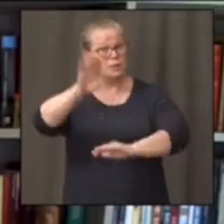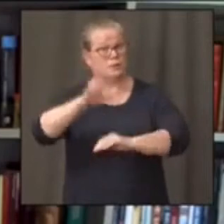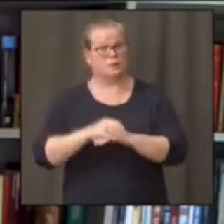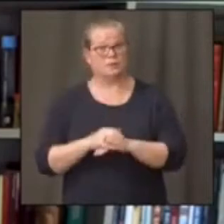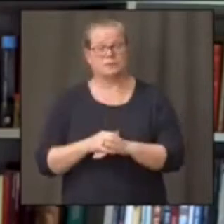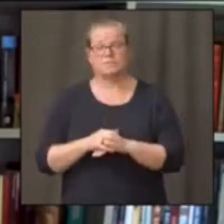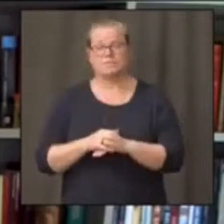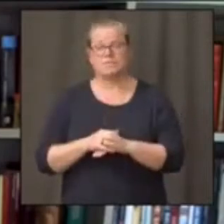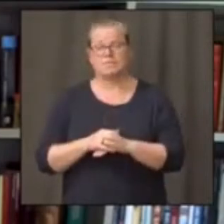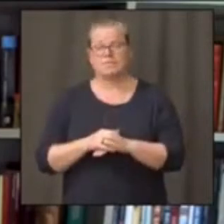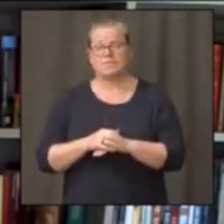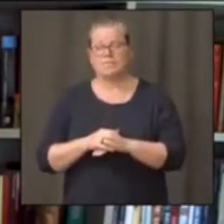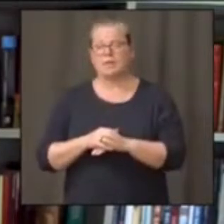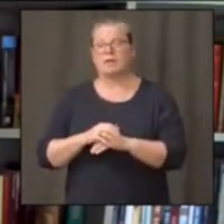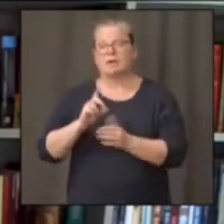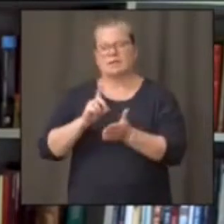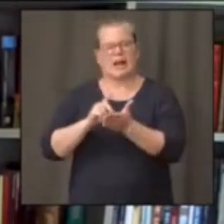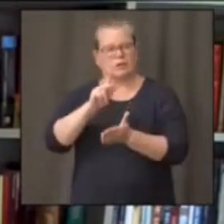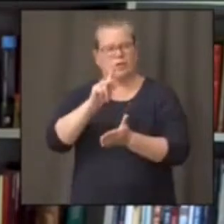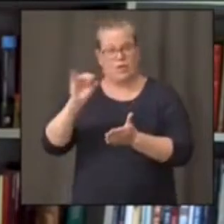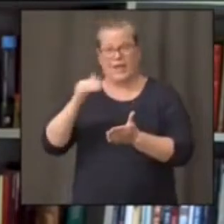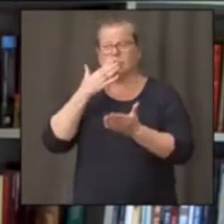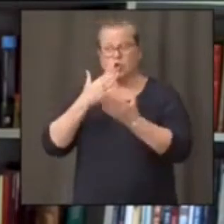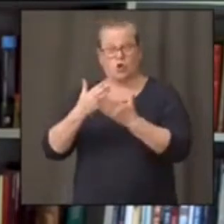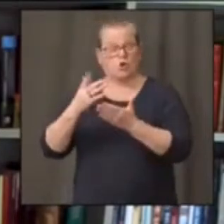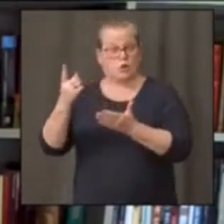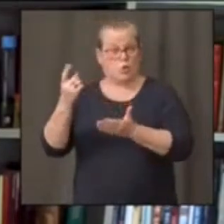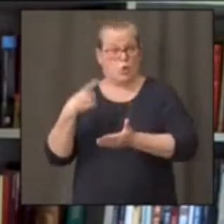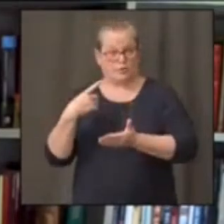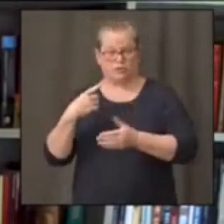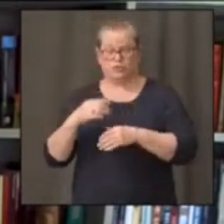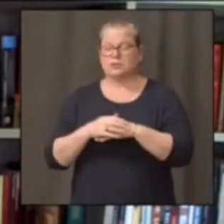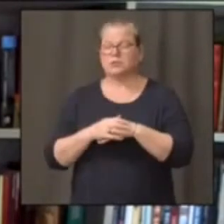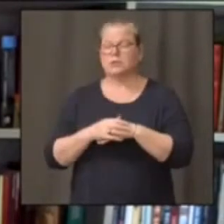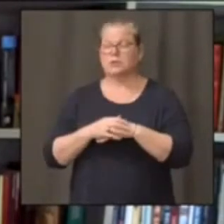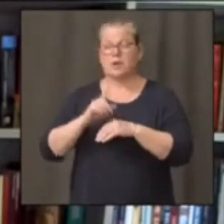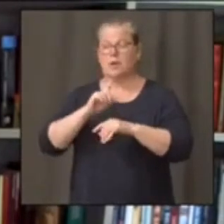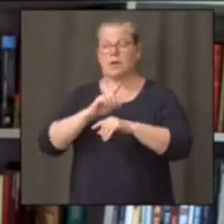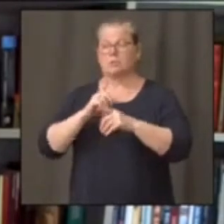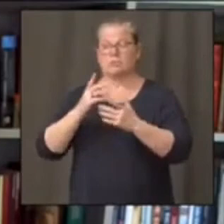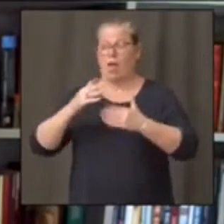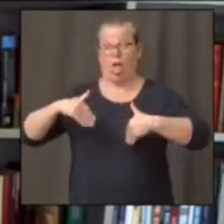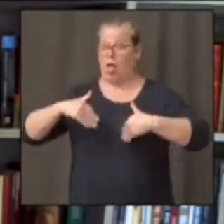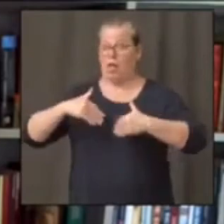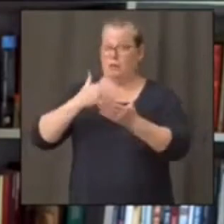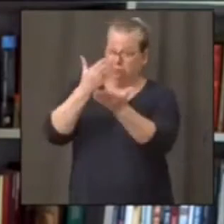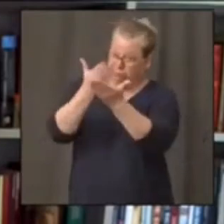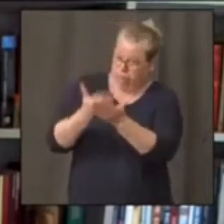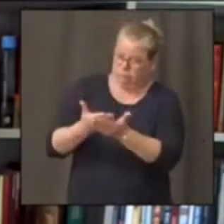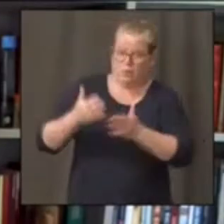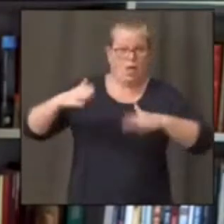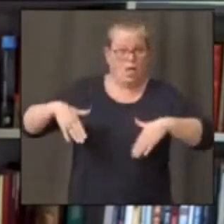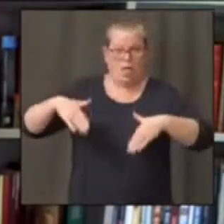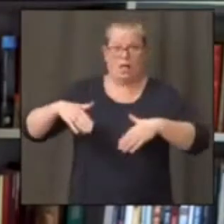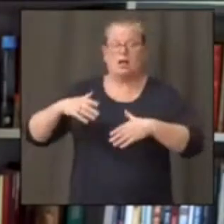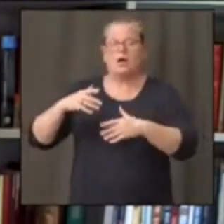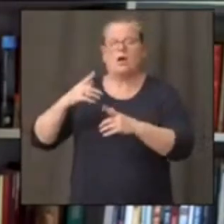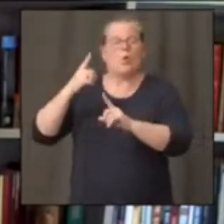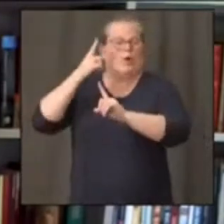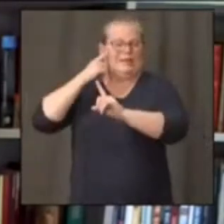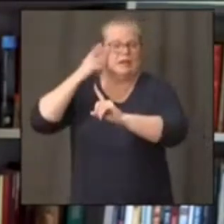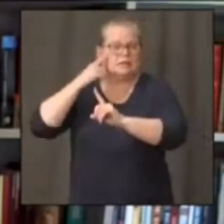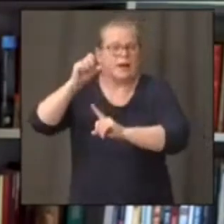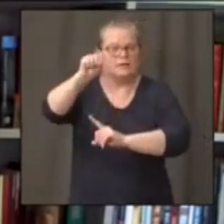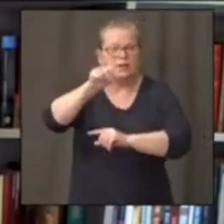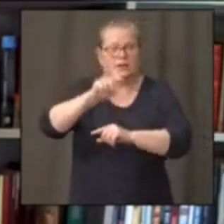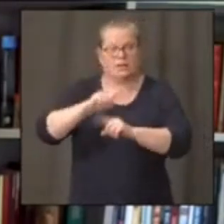at this point. We suspect that's the case. You know, we've seen, you know, in places that have done extensive testing, like